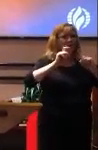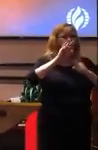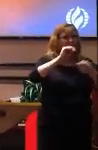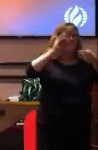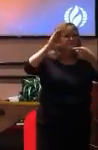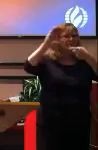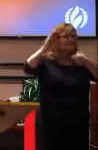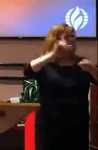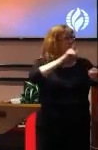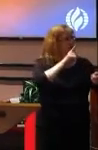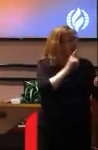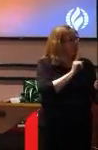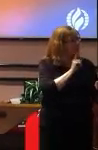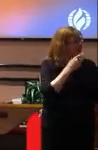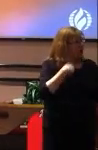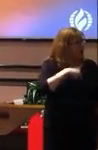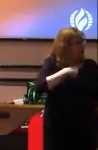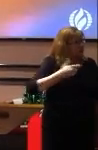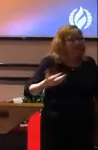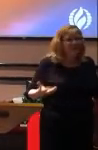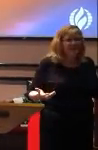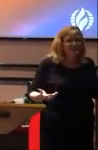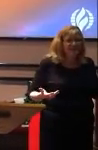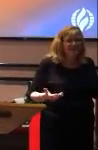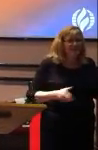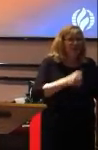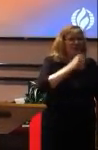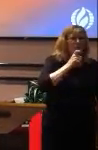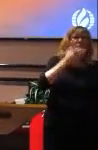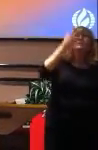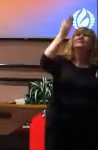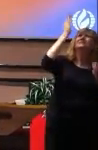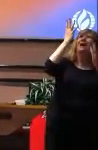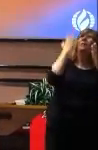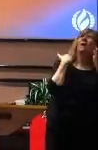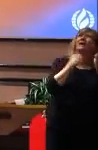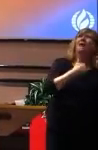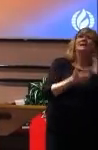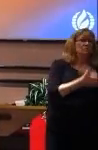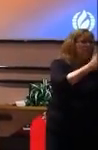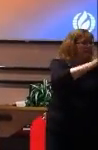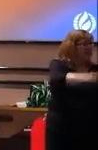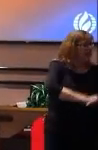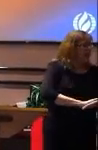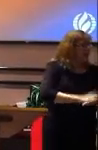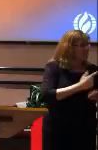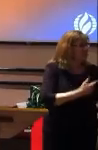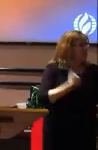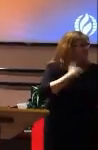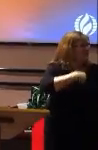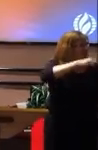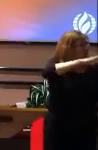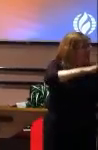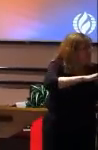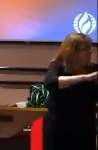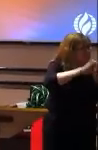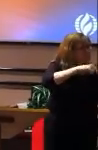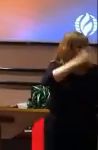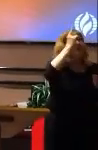we? Who are we? And who does God want us to become? What do we believe about